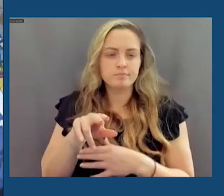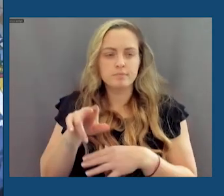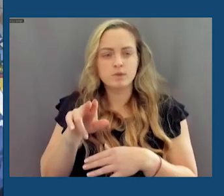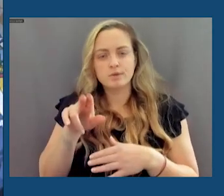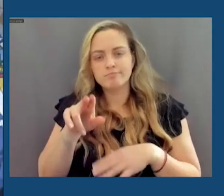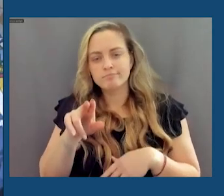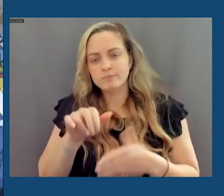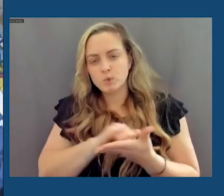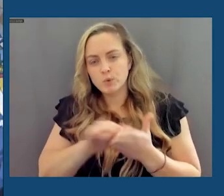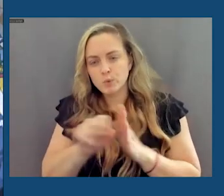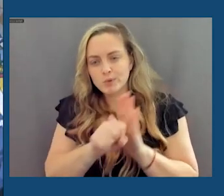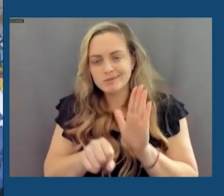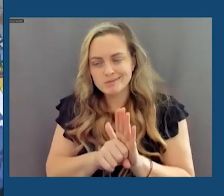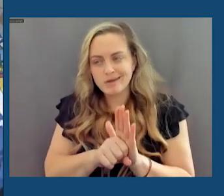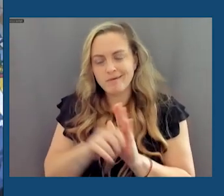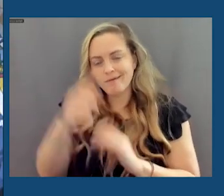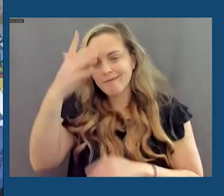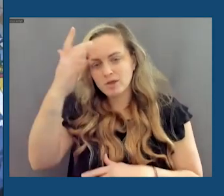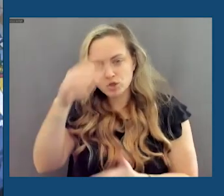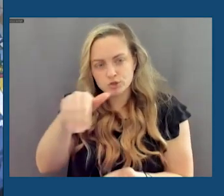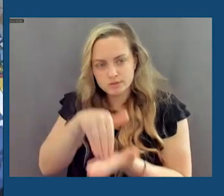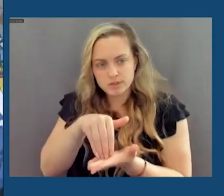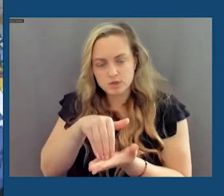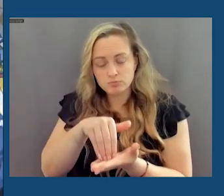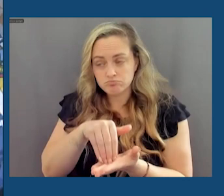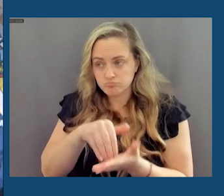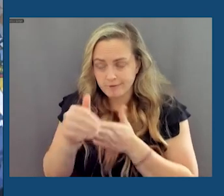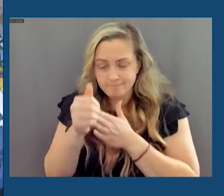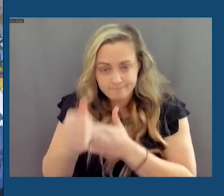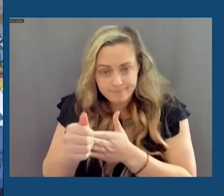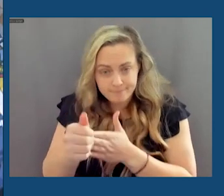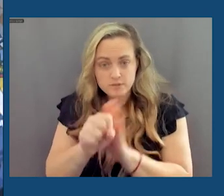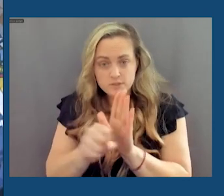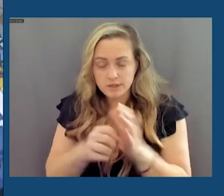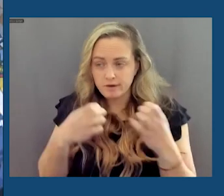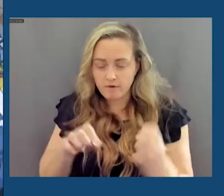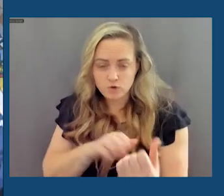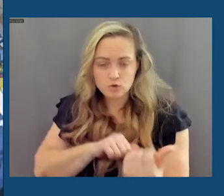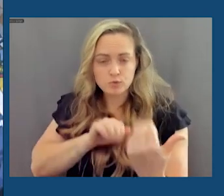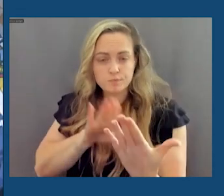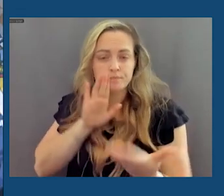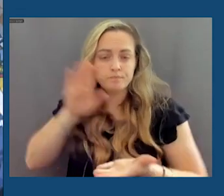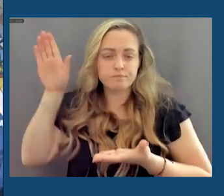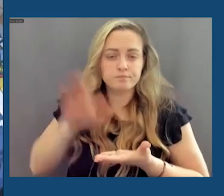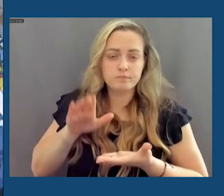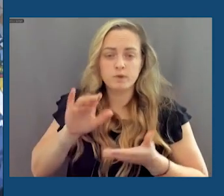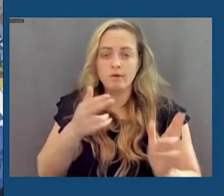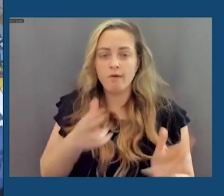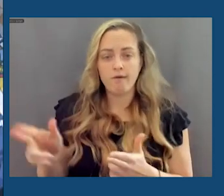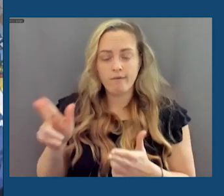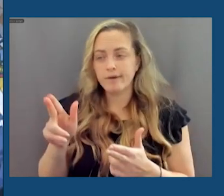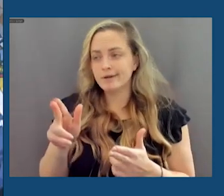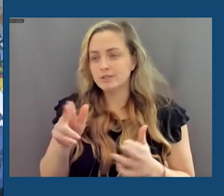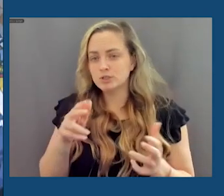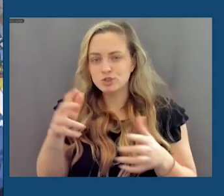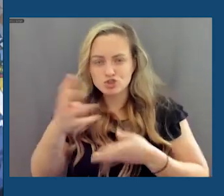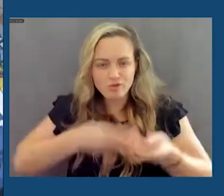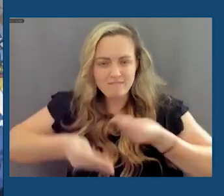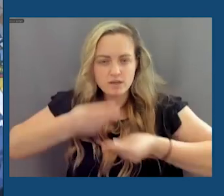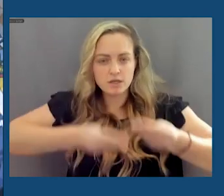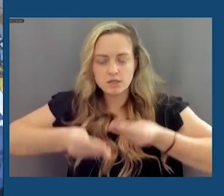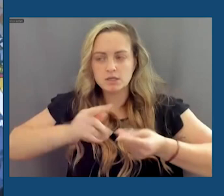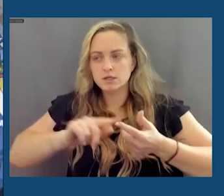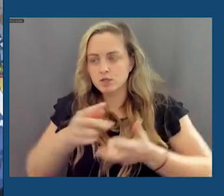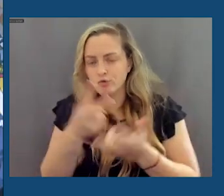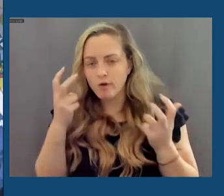York. It currently leads the statewide efforts in reducing gun trafficking, gun crime, including interstate and